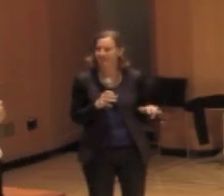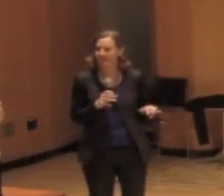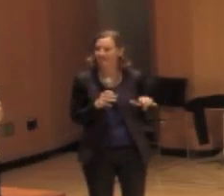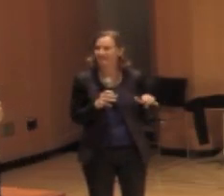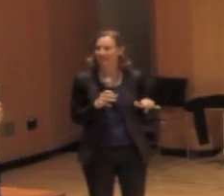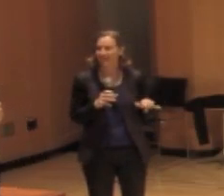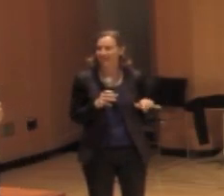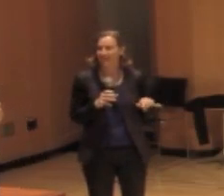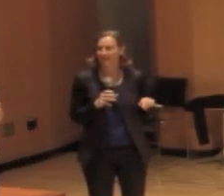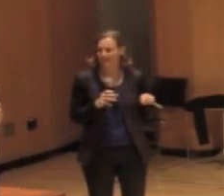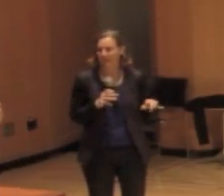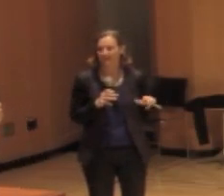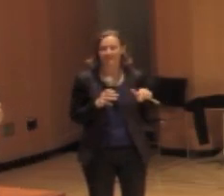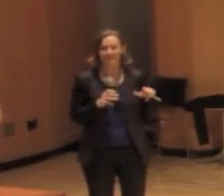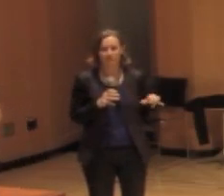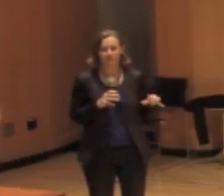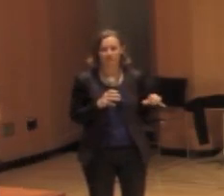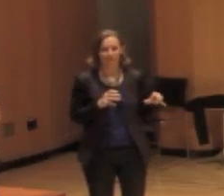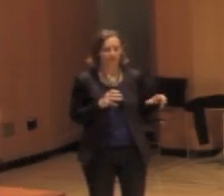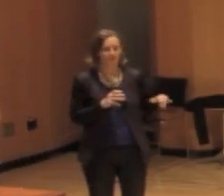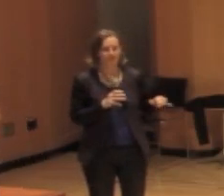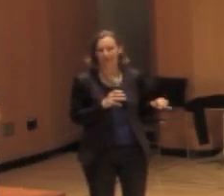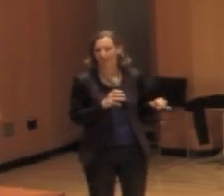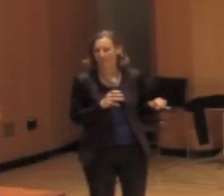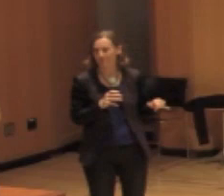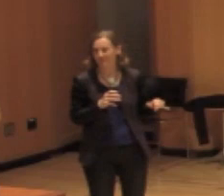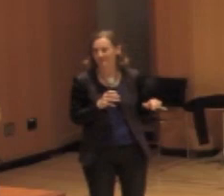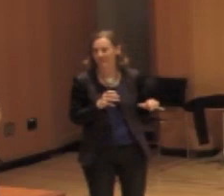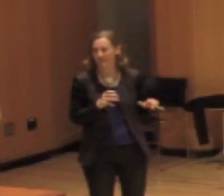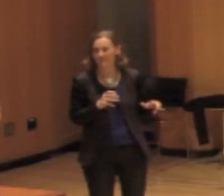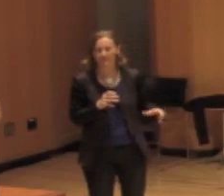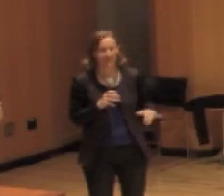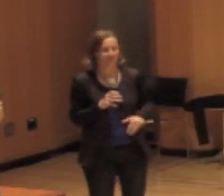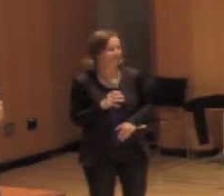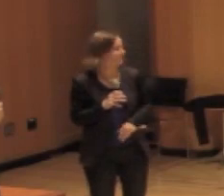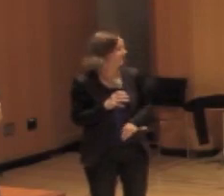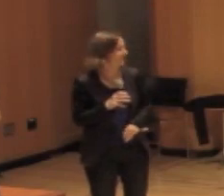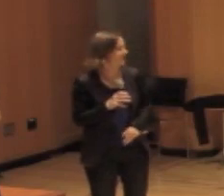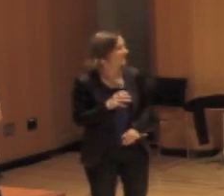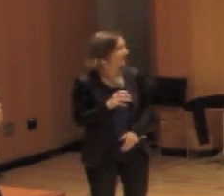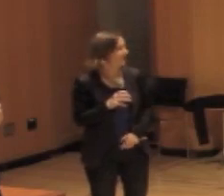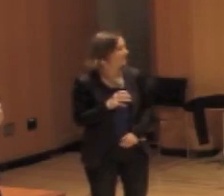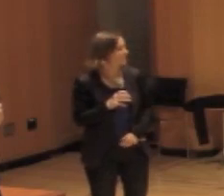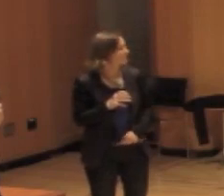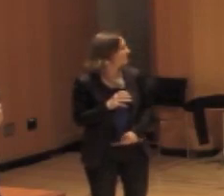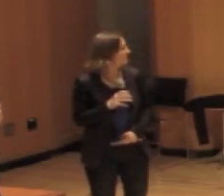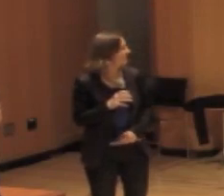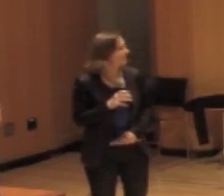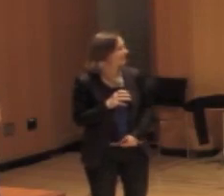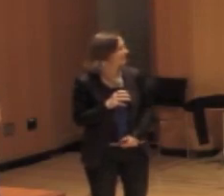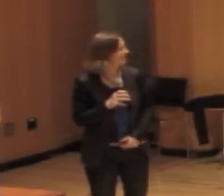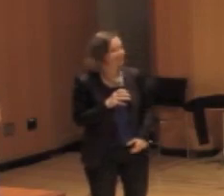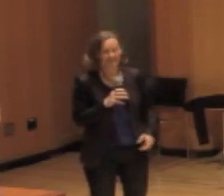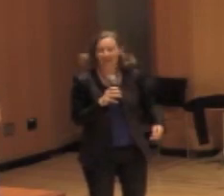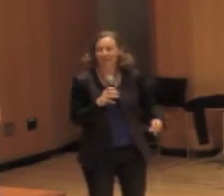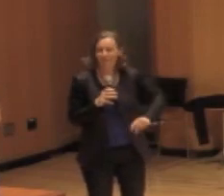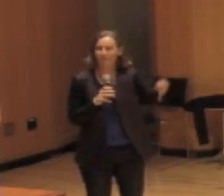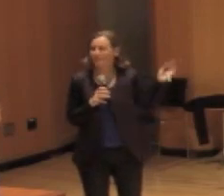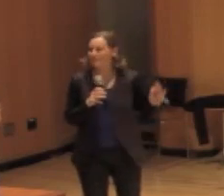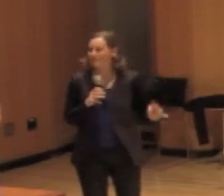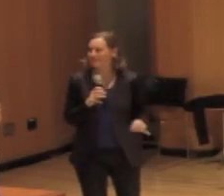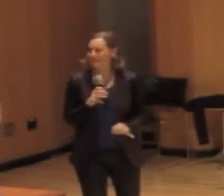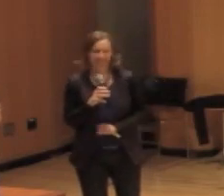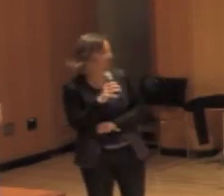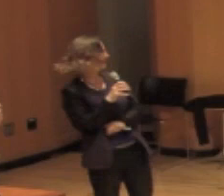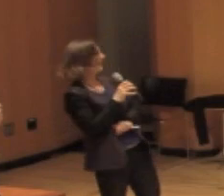to do again uh here is dream dream of Autumn cuz I haven't done that one in New York yet um and I think I think other